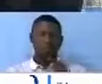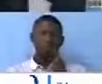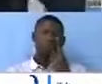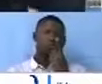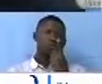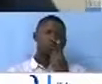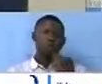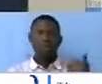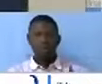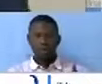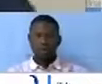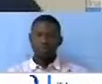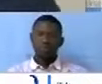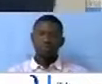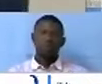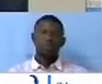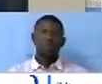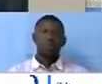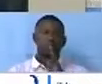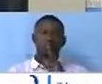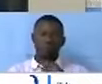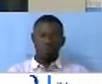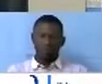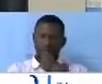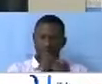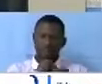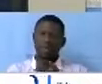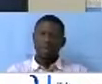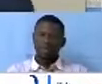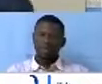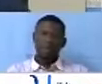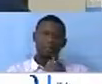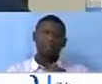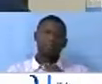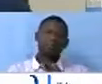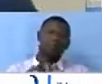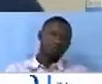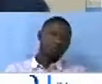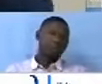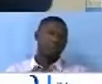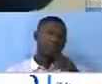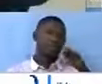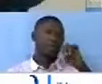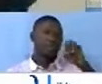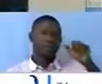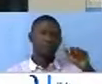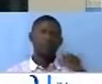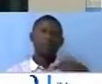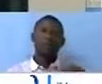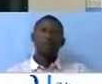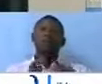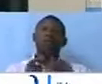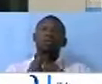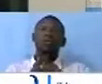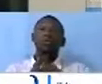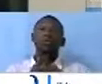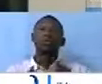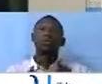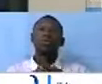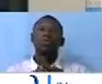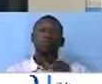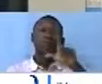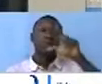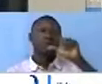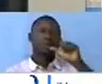individual who were arrested and detained at the NIA in connection with the